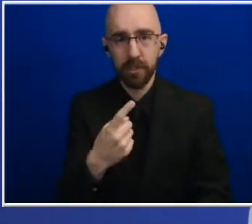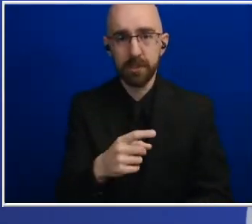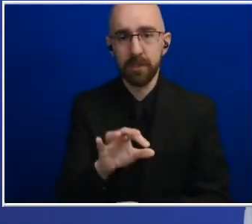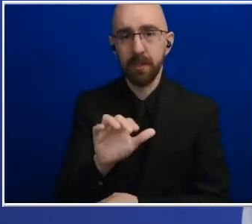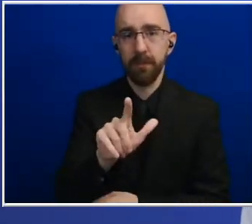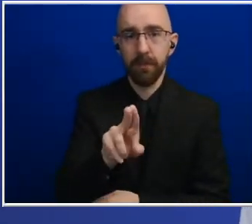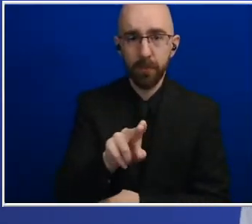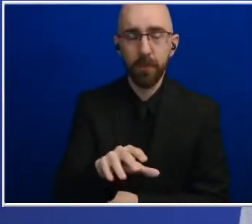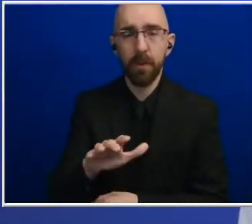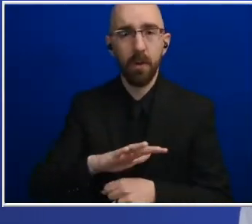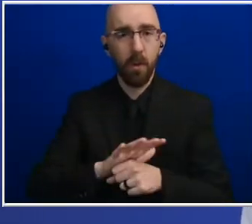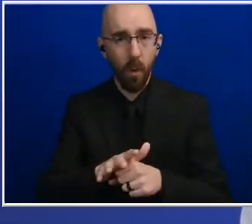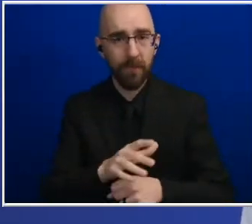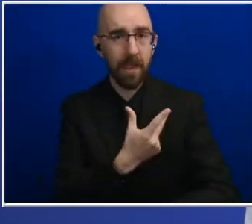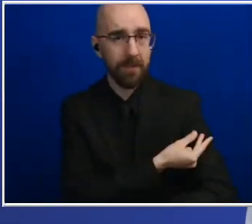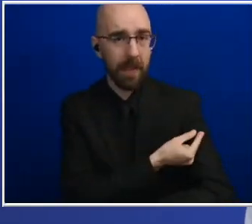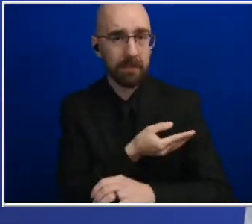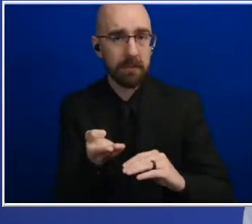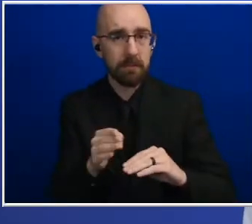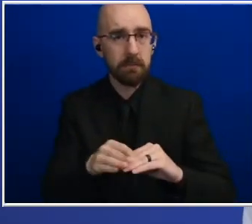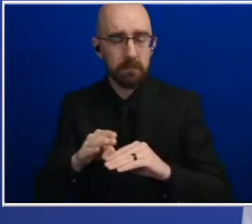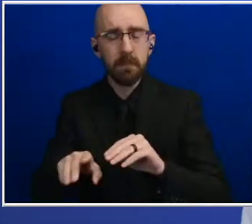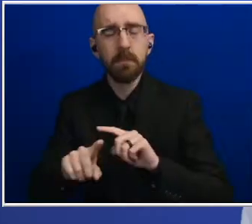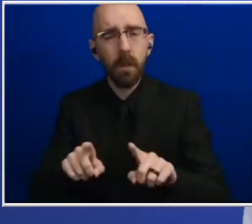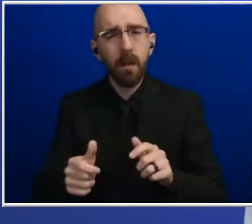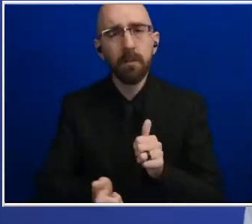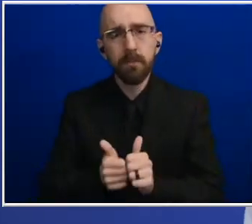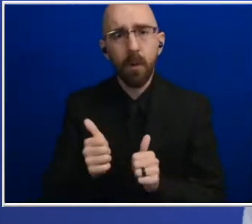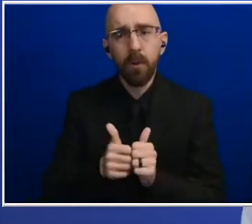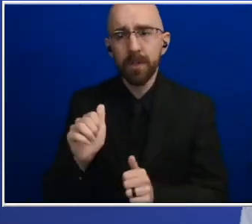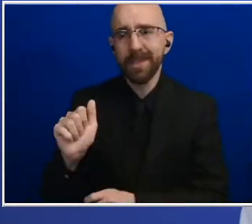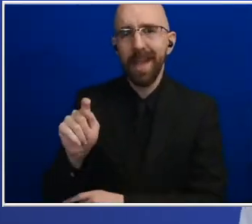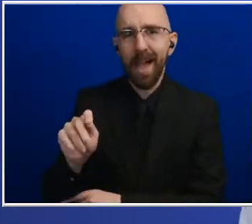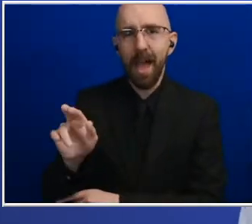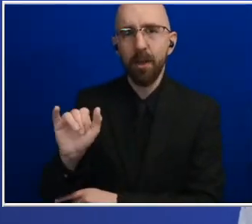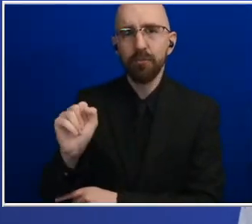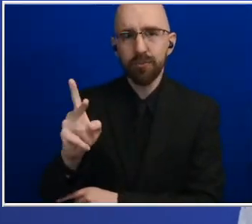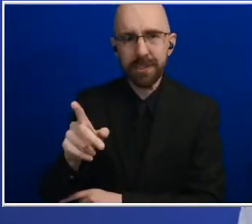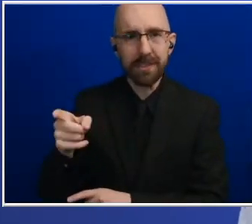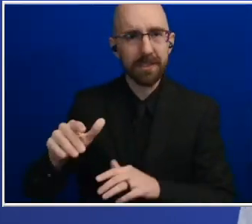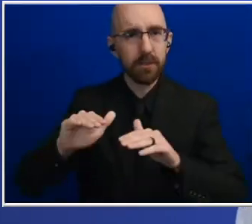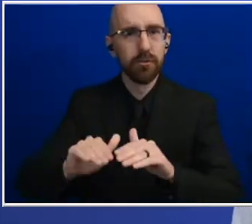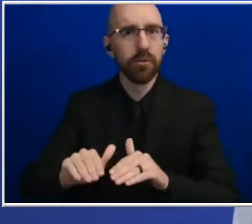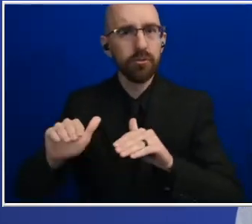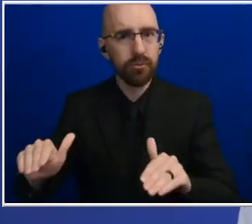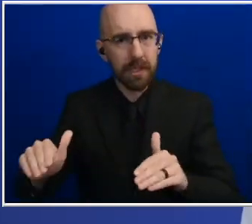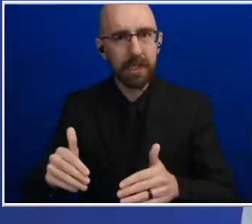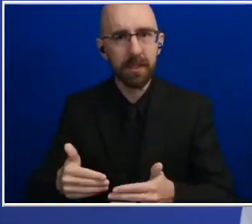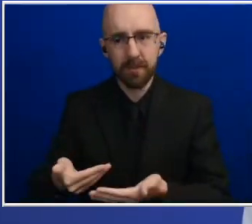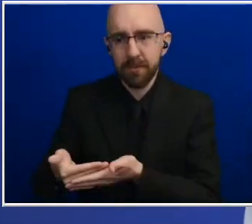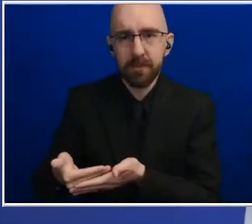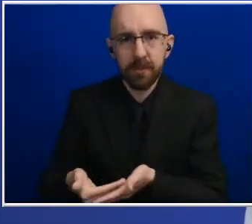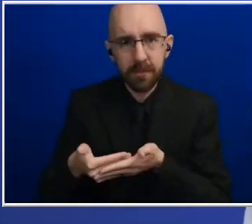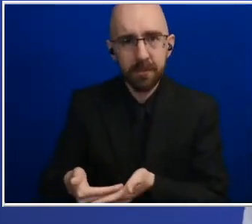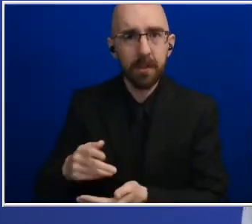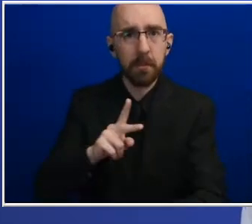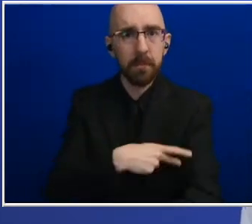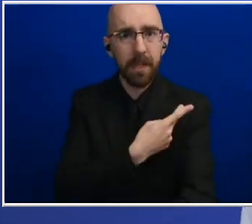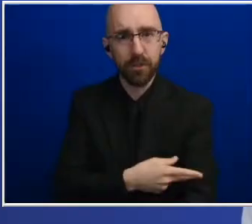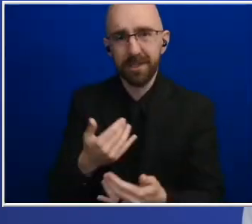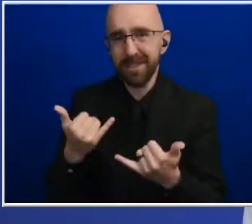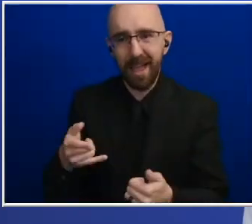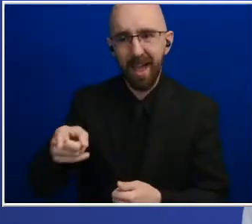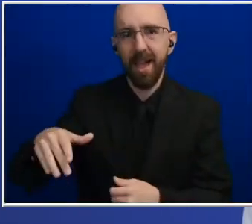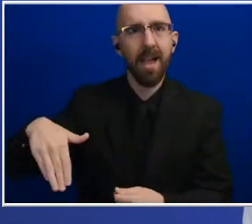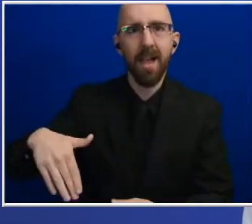vaccines, but also for those most vulnerable, those children, those pediatric patients who now are not vaccinated.